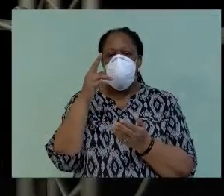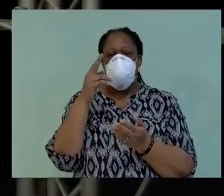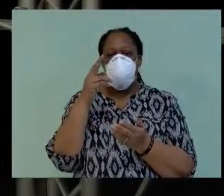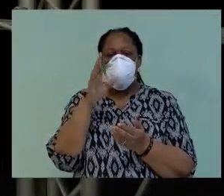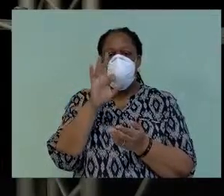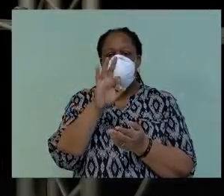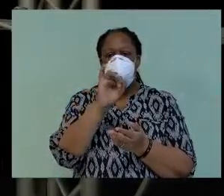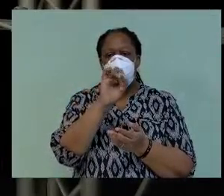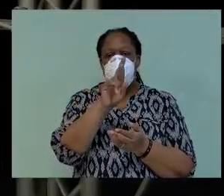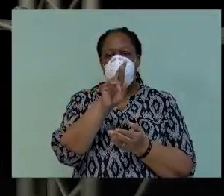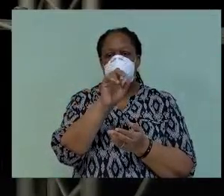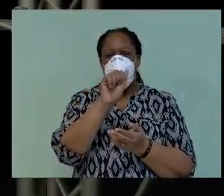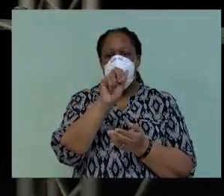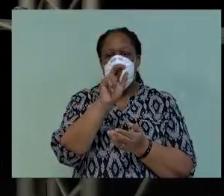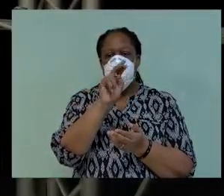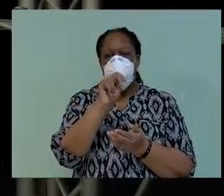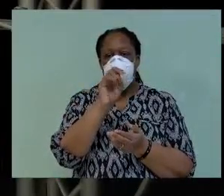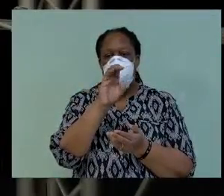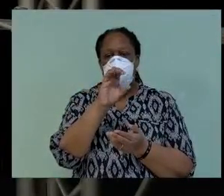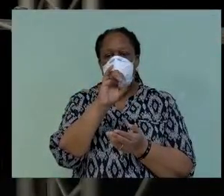the permanent